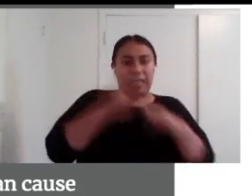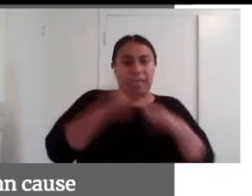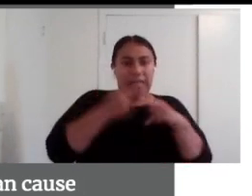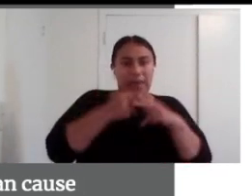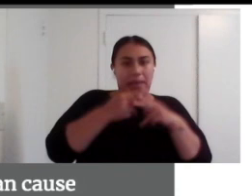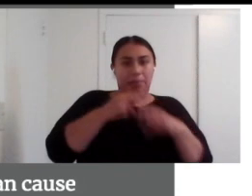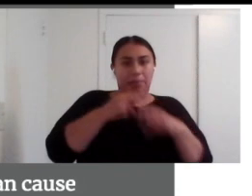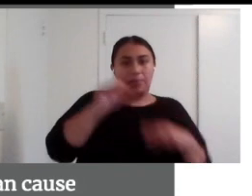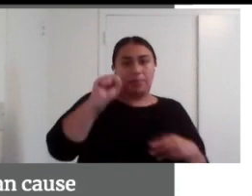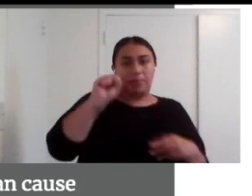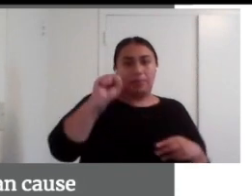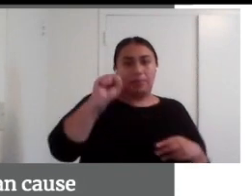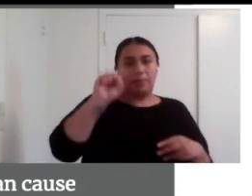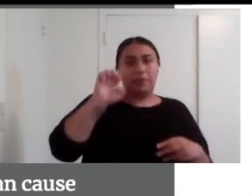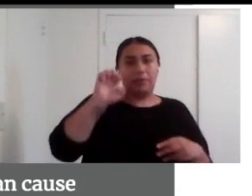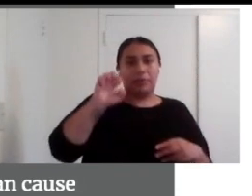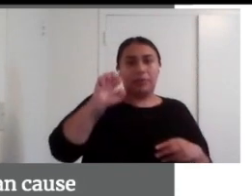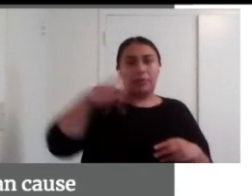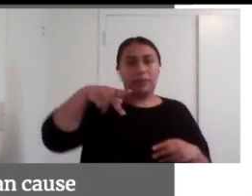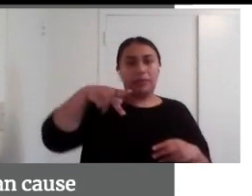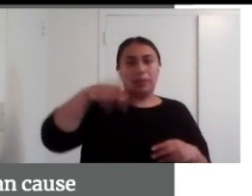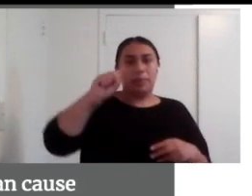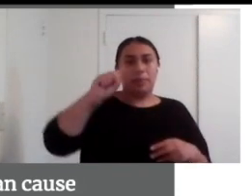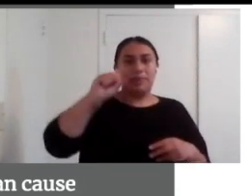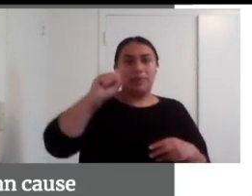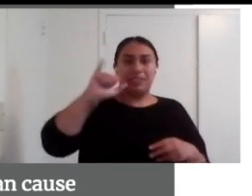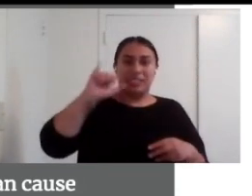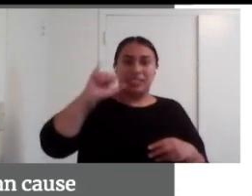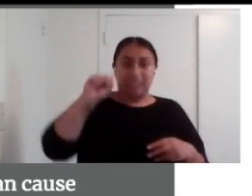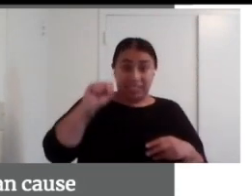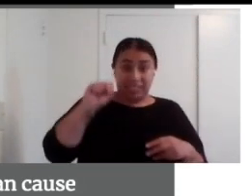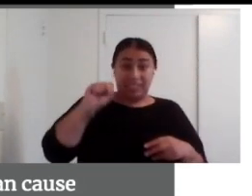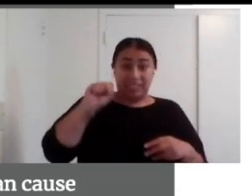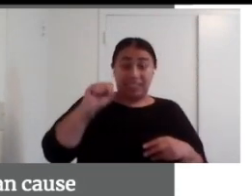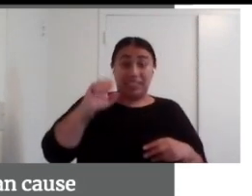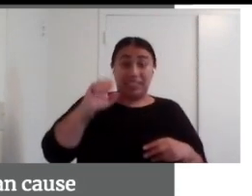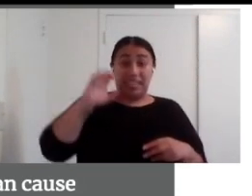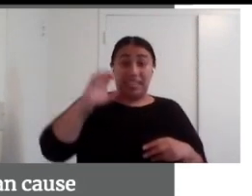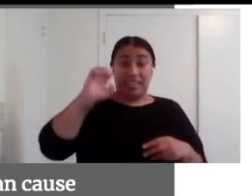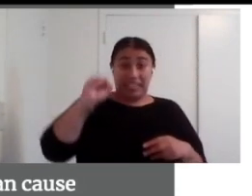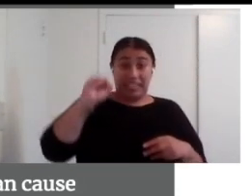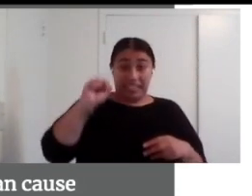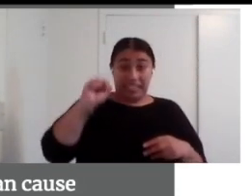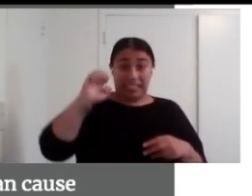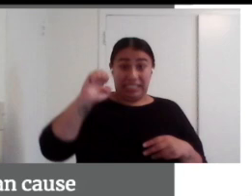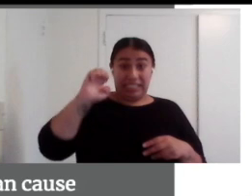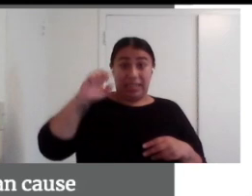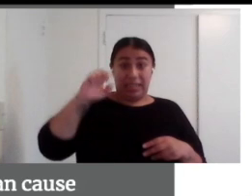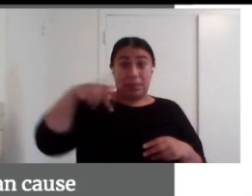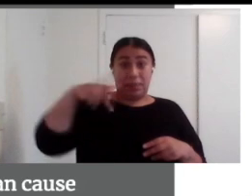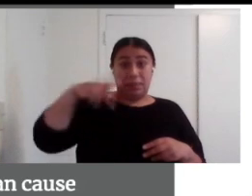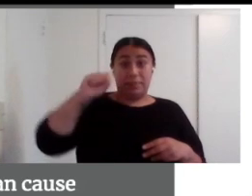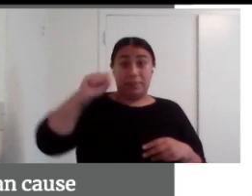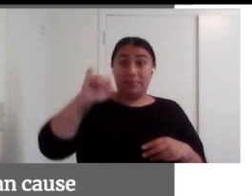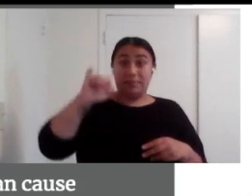now unfortunately they're in a wheelchair. We do not know if that will remit, and if they will be able to stand and walk again, or if that will last,